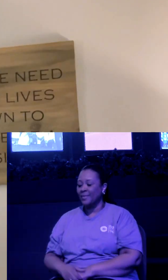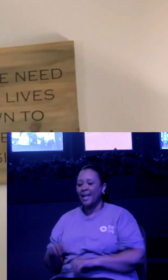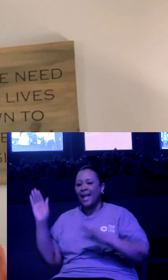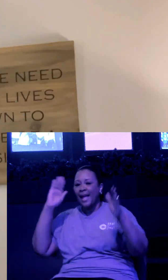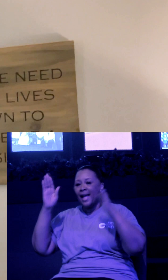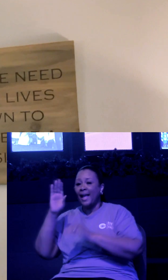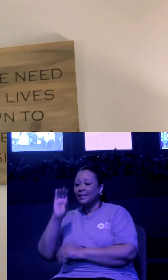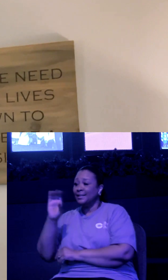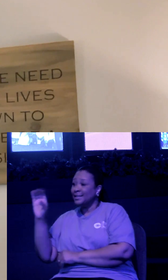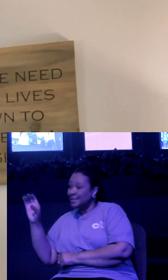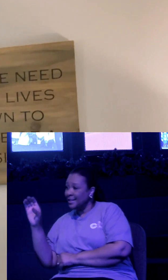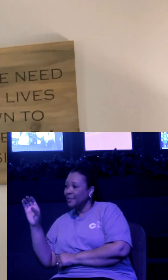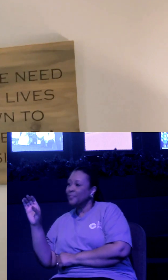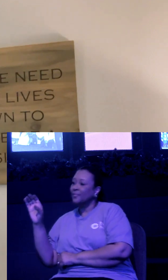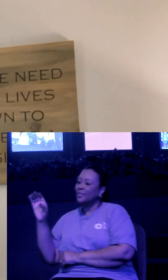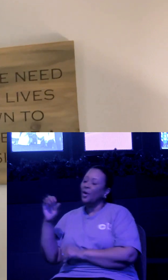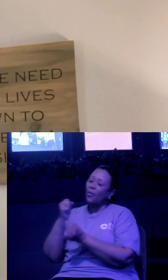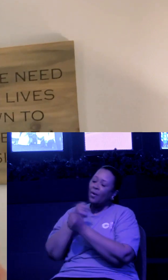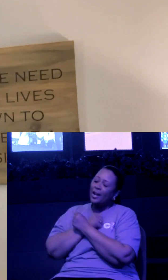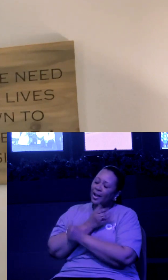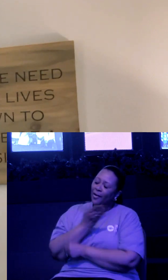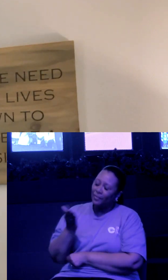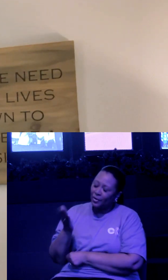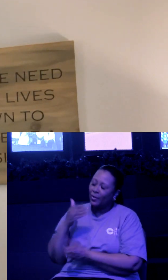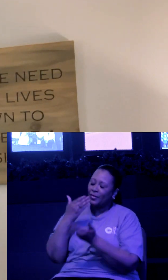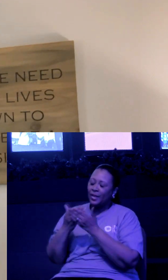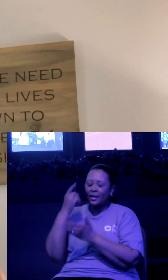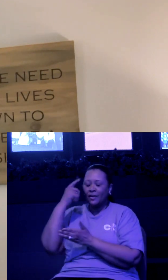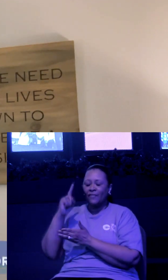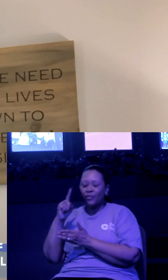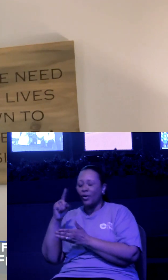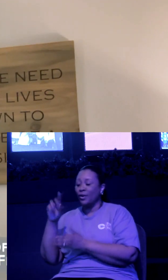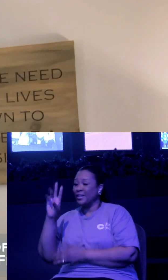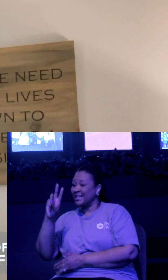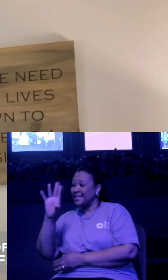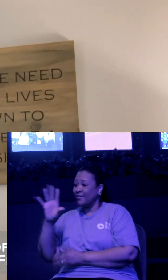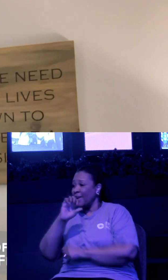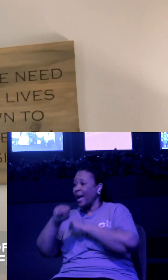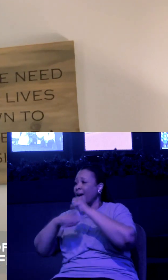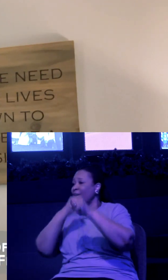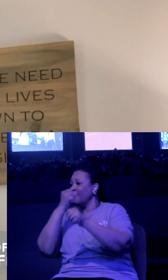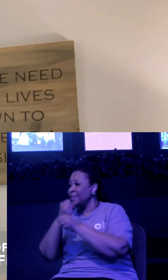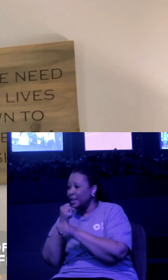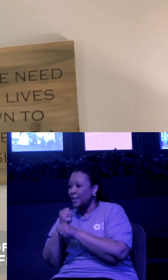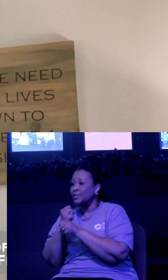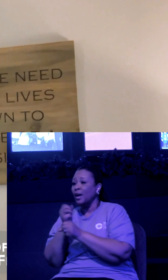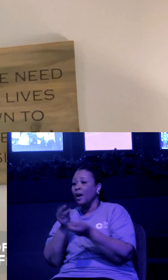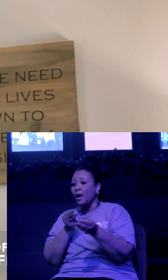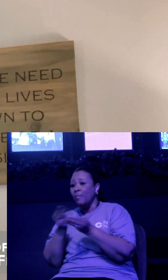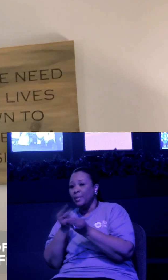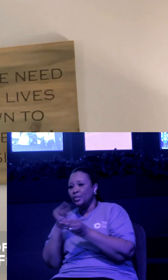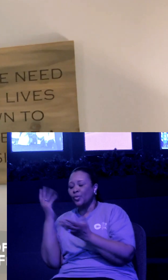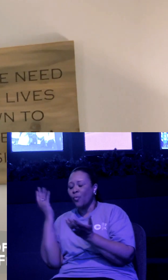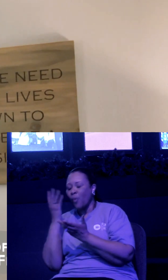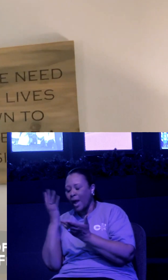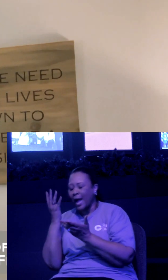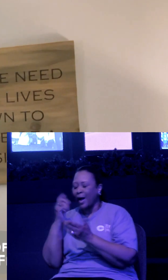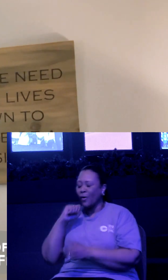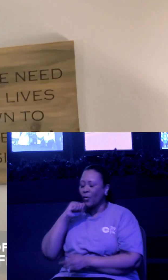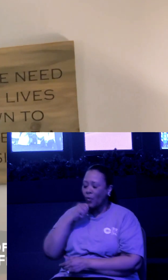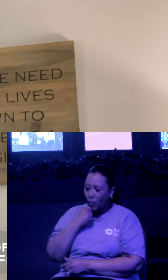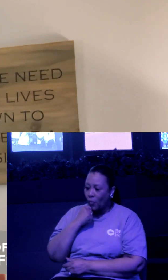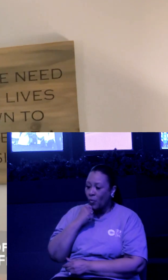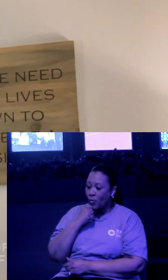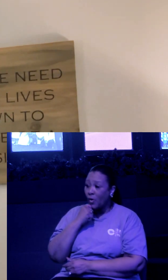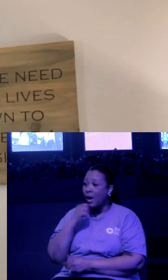Hey, Community Christian Church, love you guys. Thankful for you. 65 years of ministry. Oh my gosh, so cool.